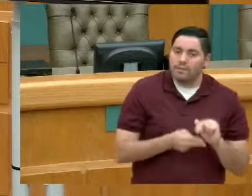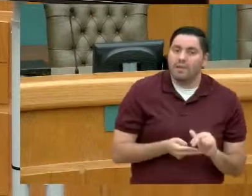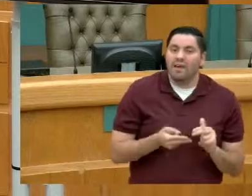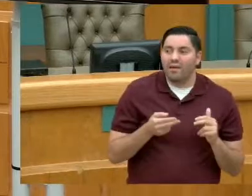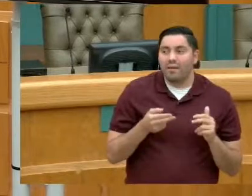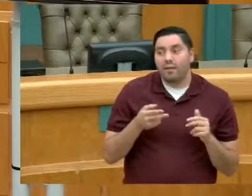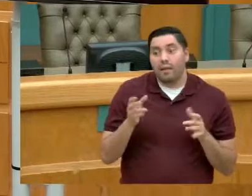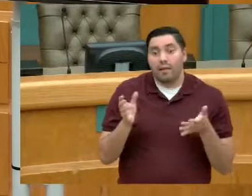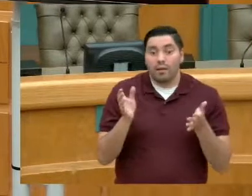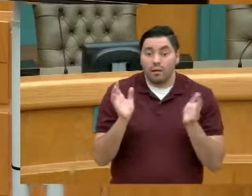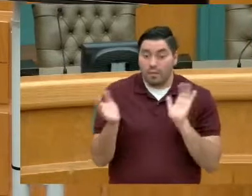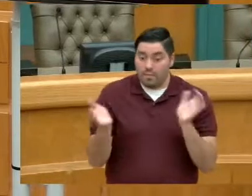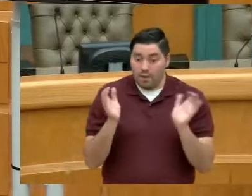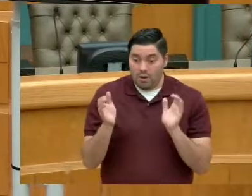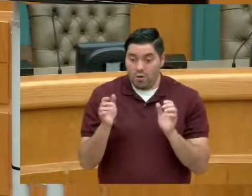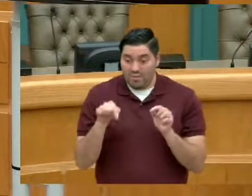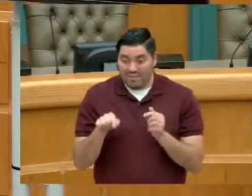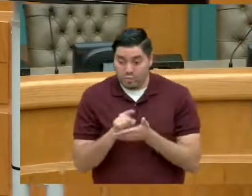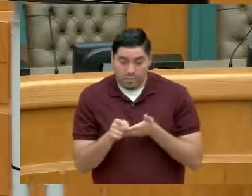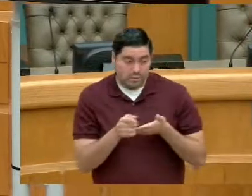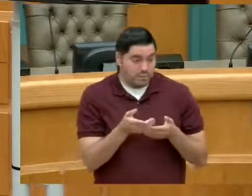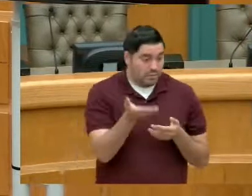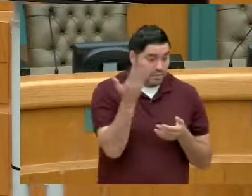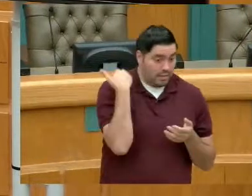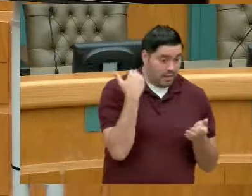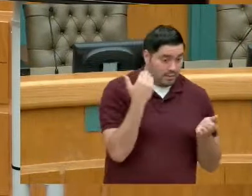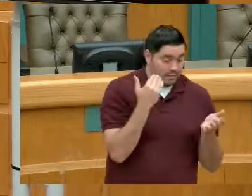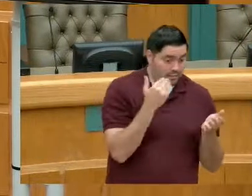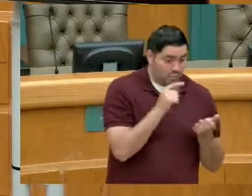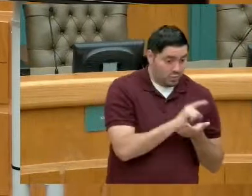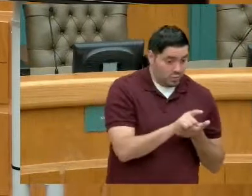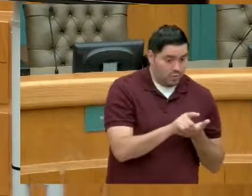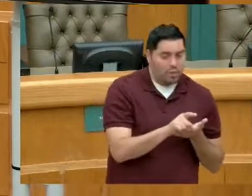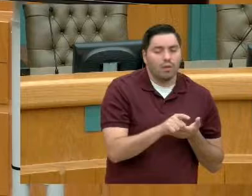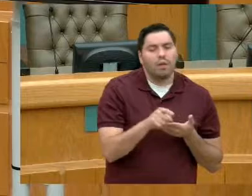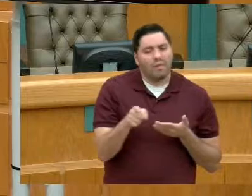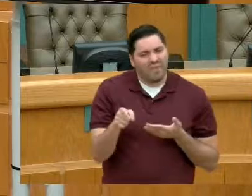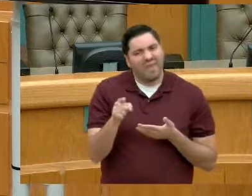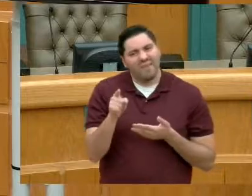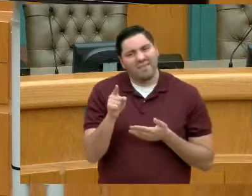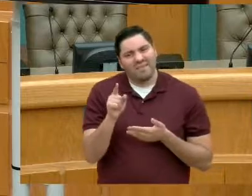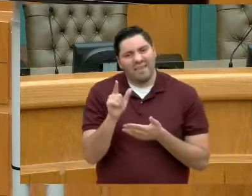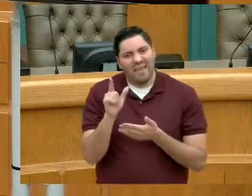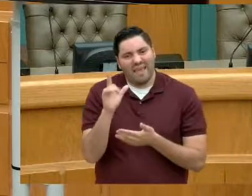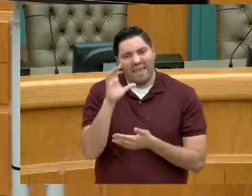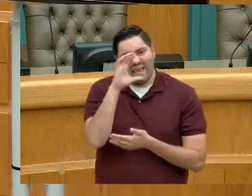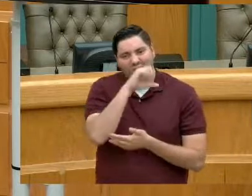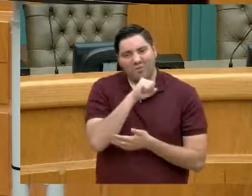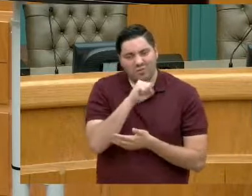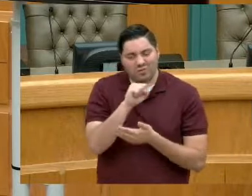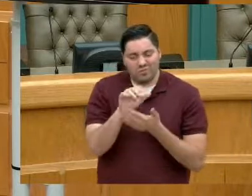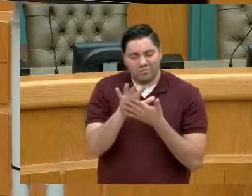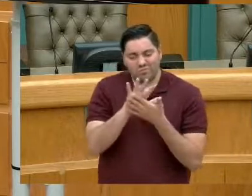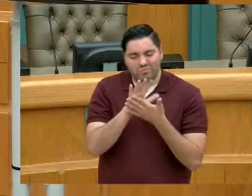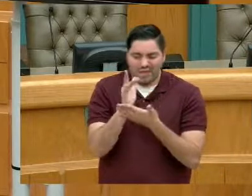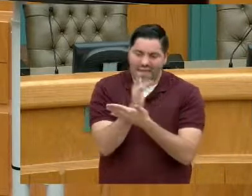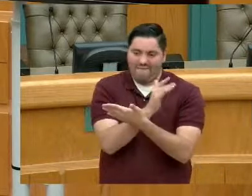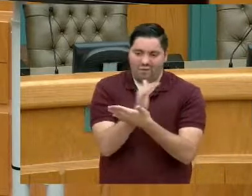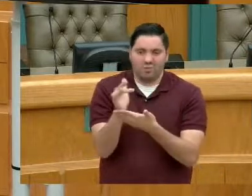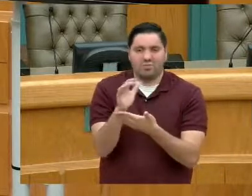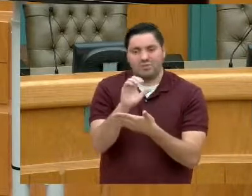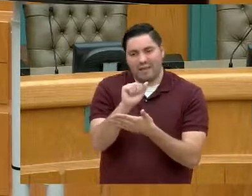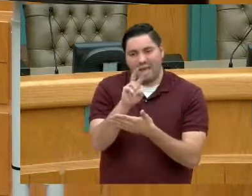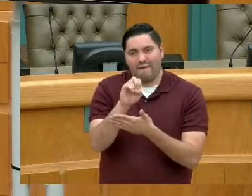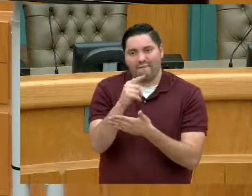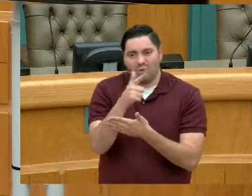than last. The number of persons that are testing positive, that average is dropping. It's down to 2.5%. Last